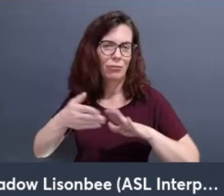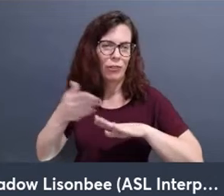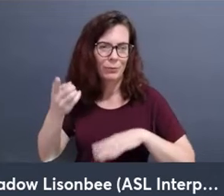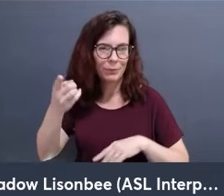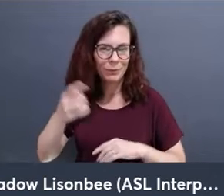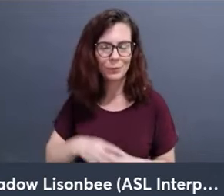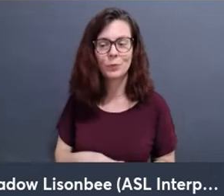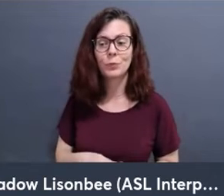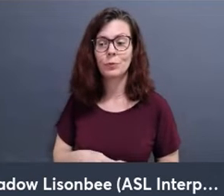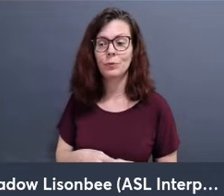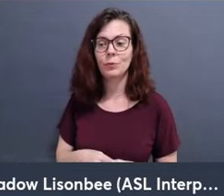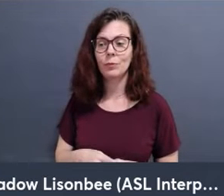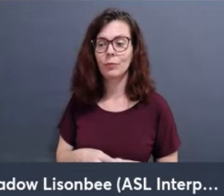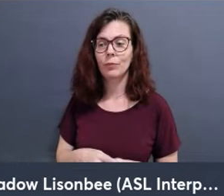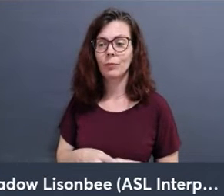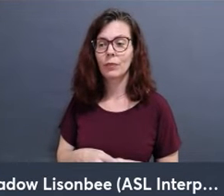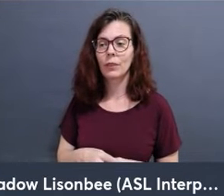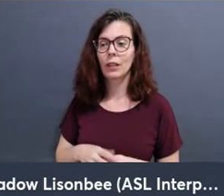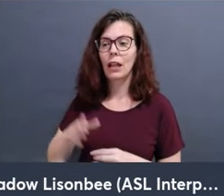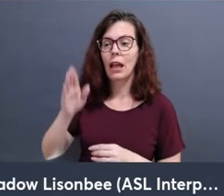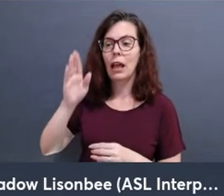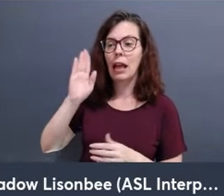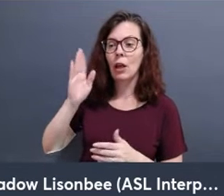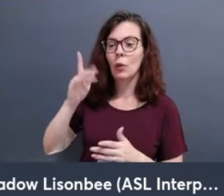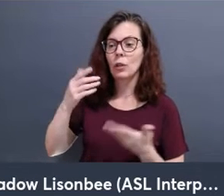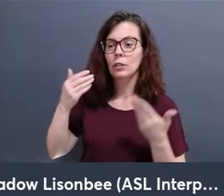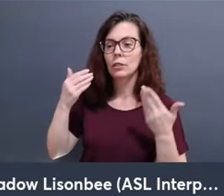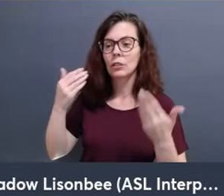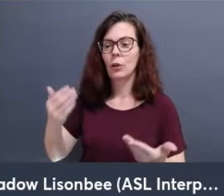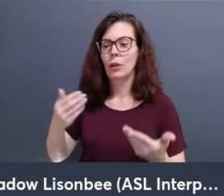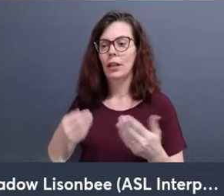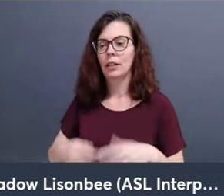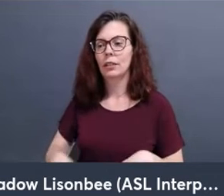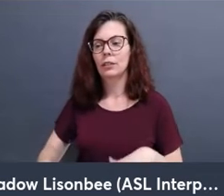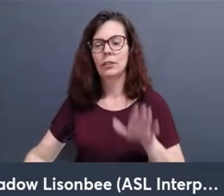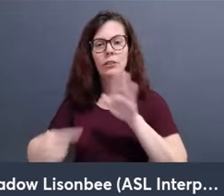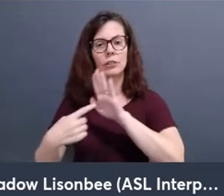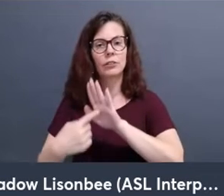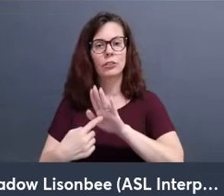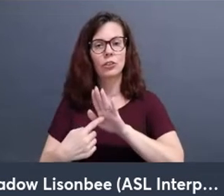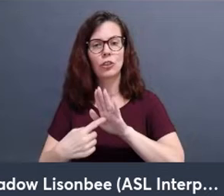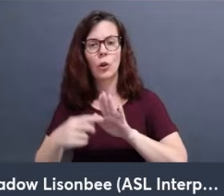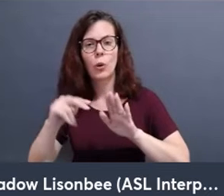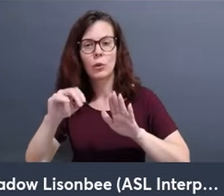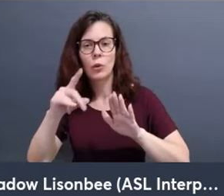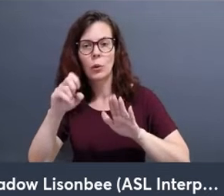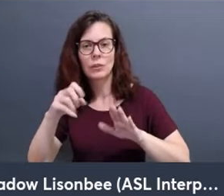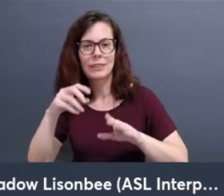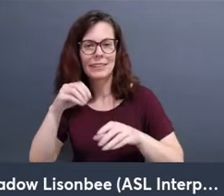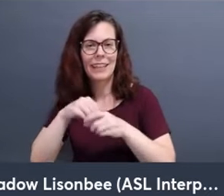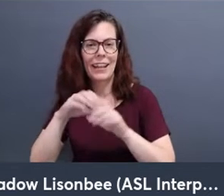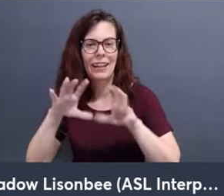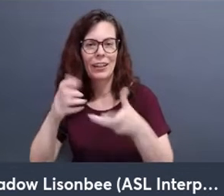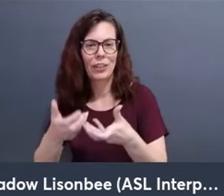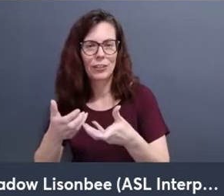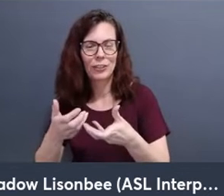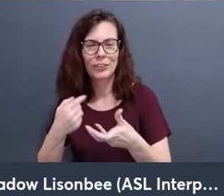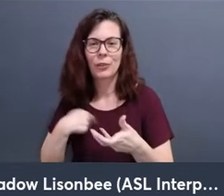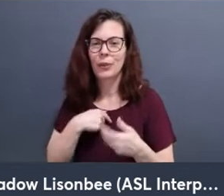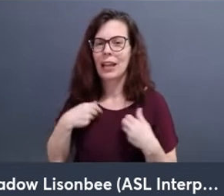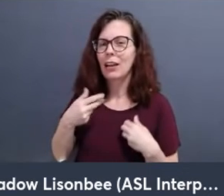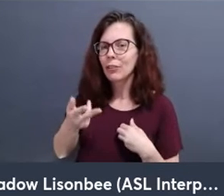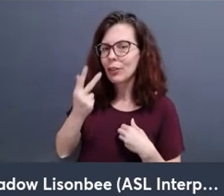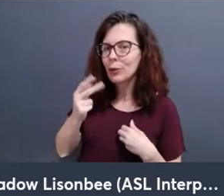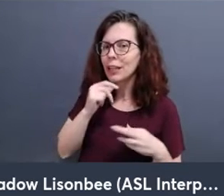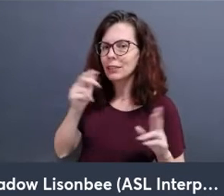And I will go ahead and show that you can see those nodes in the cluster. We have our 3 not